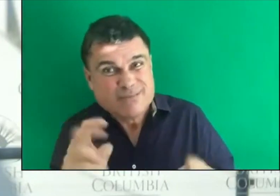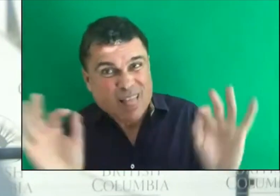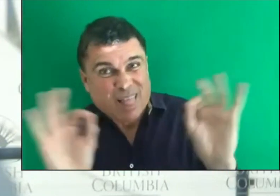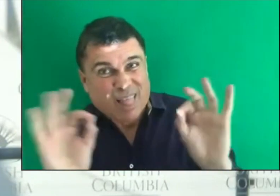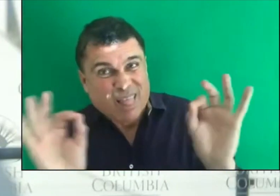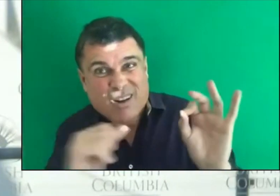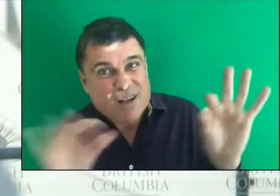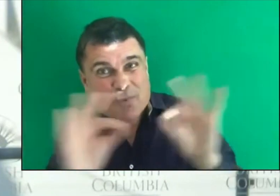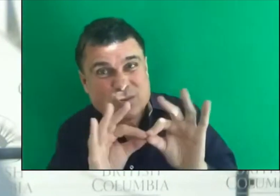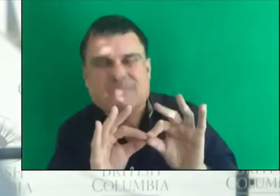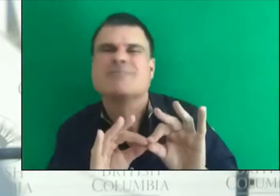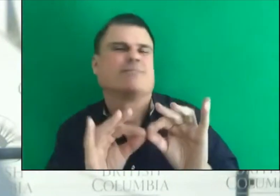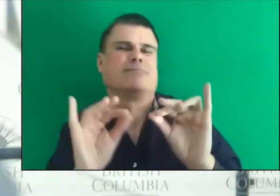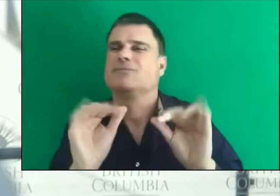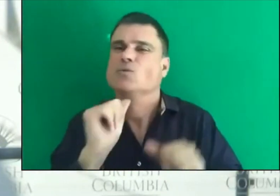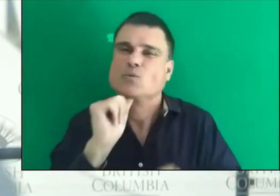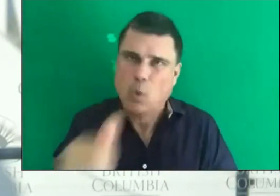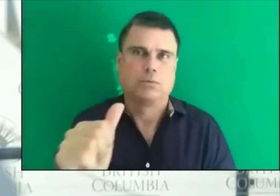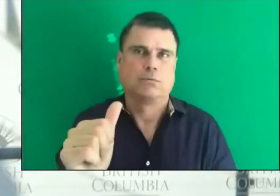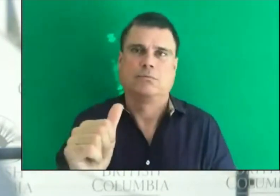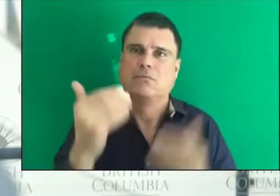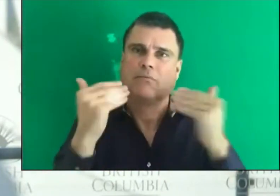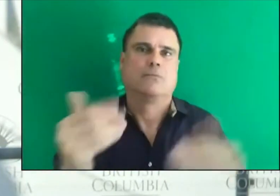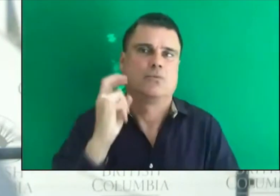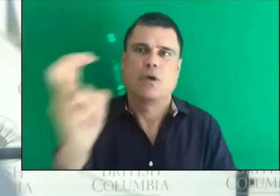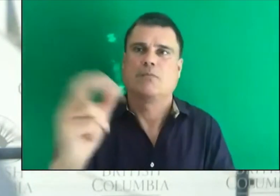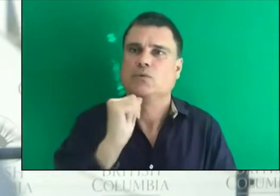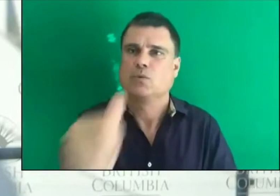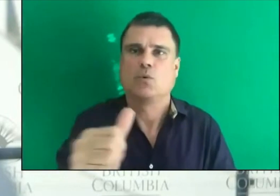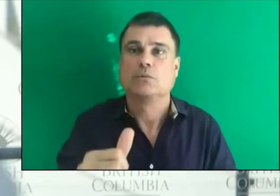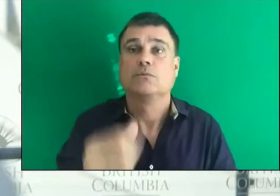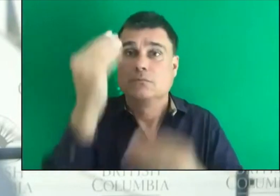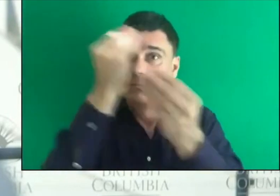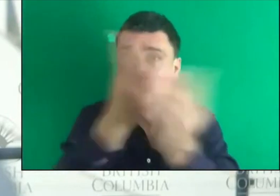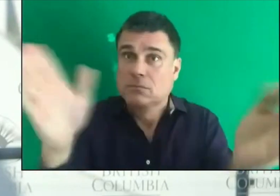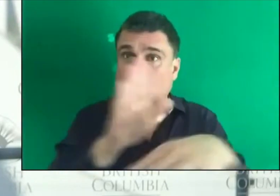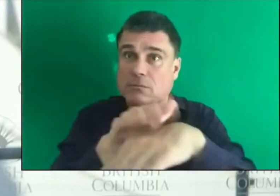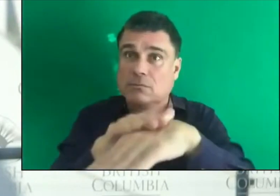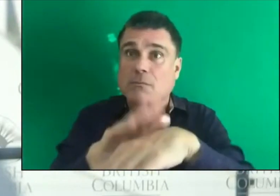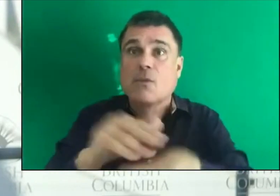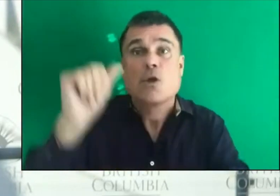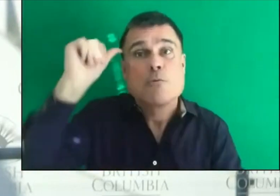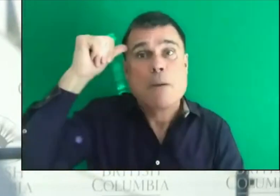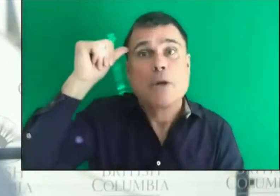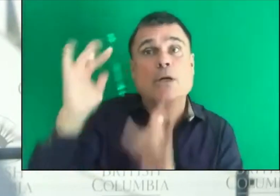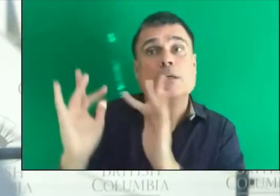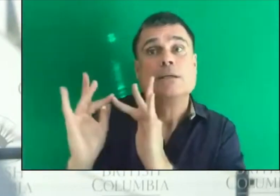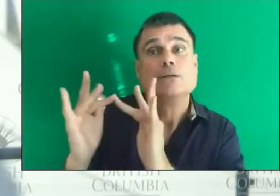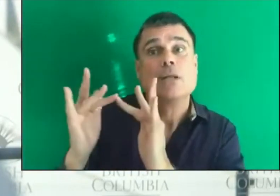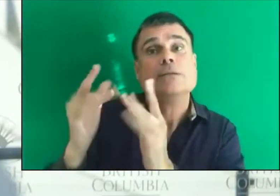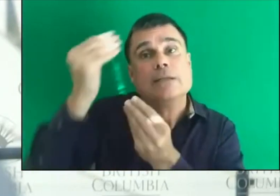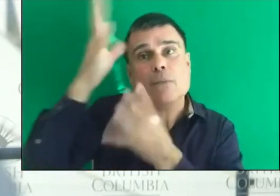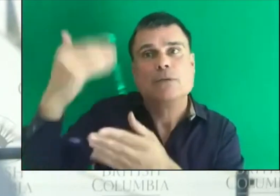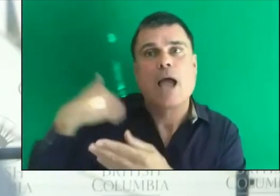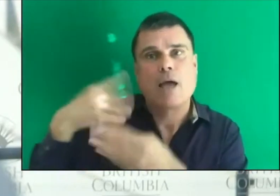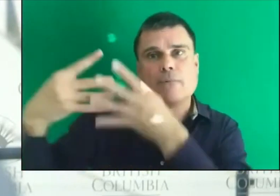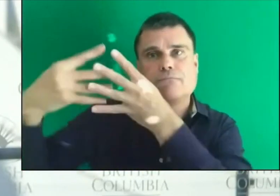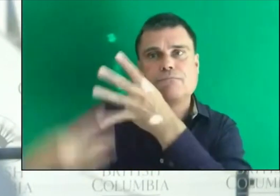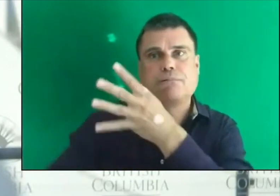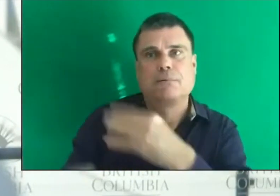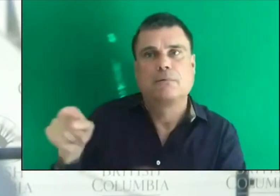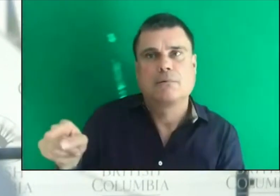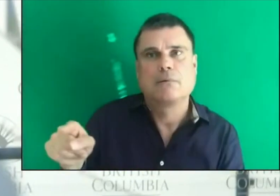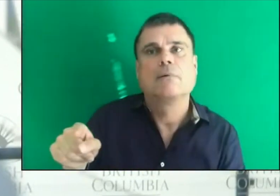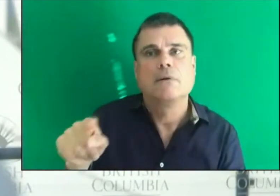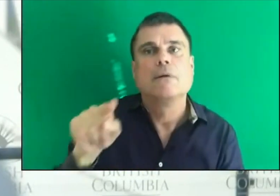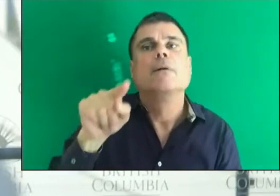now, recognizing that that's where our biggest risk is. And we're asking people here not to travel unless it's essential. But no, we will not